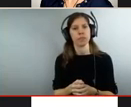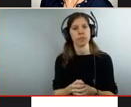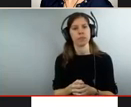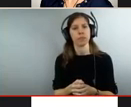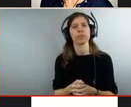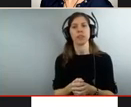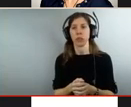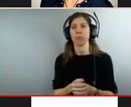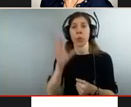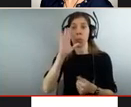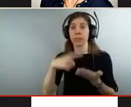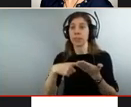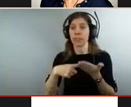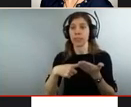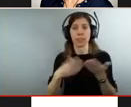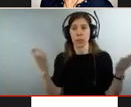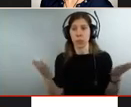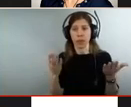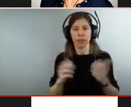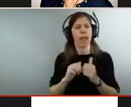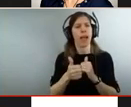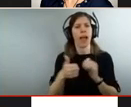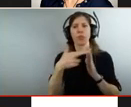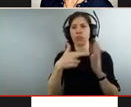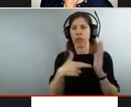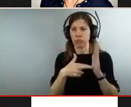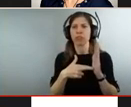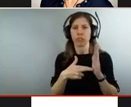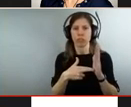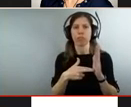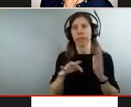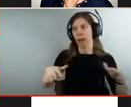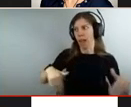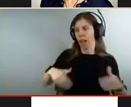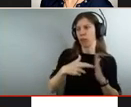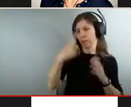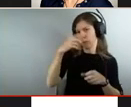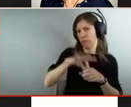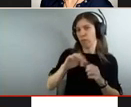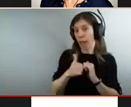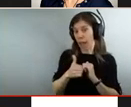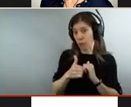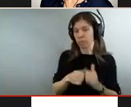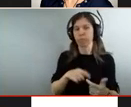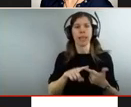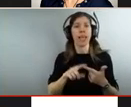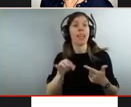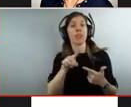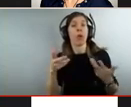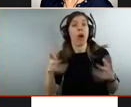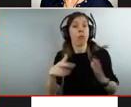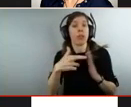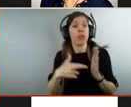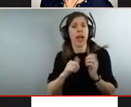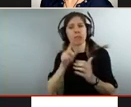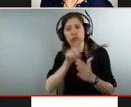Things that we are going to cover today: how to register if you aren't already registered to vote. If you are already registered, how to check your